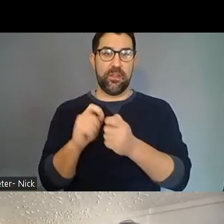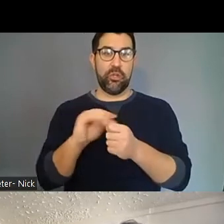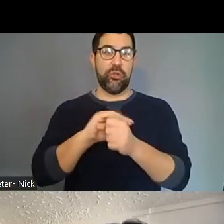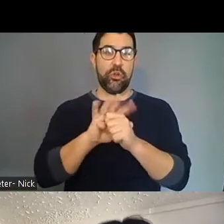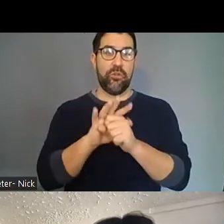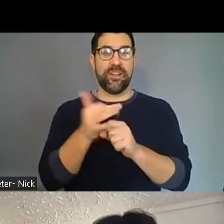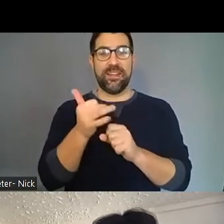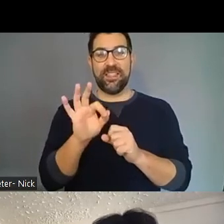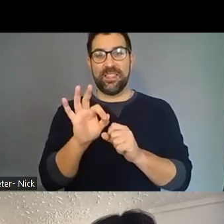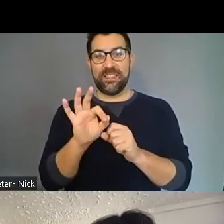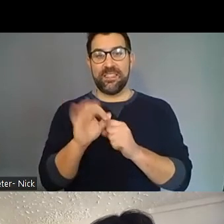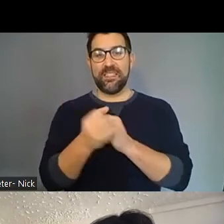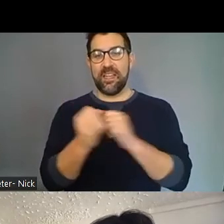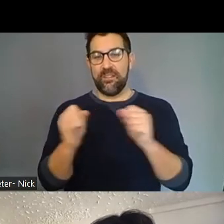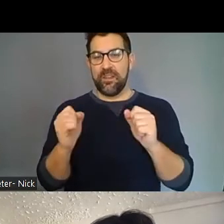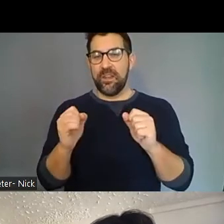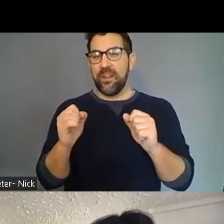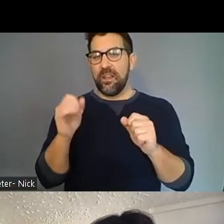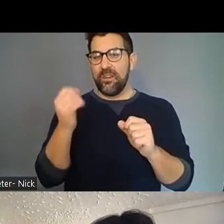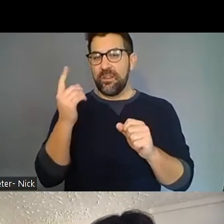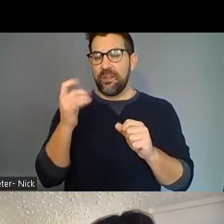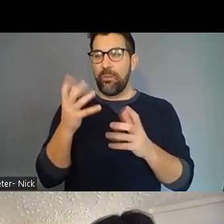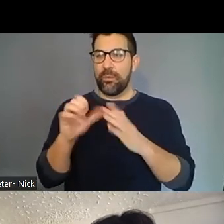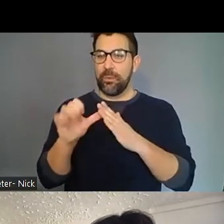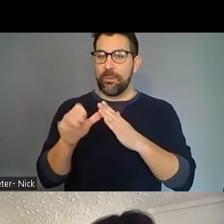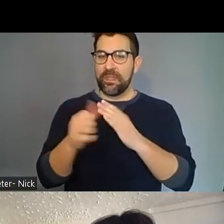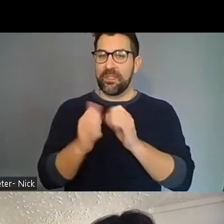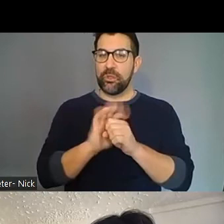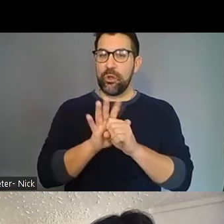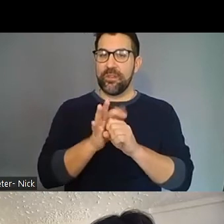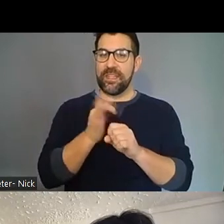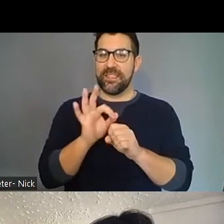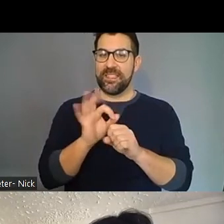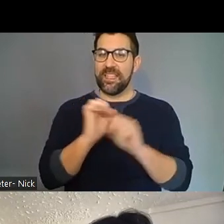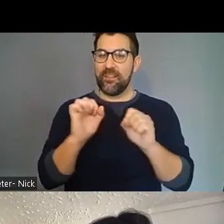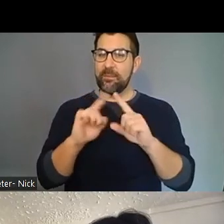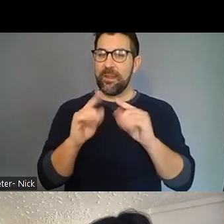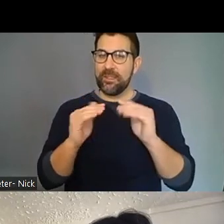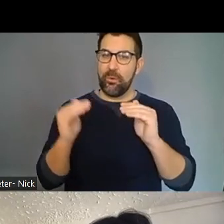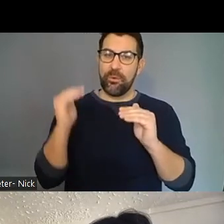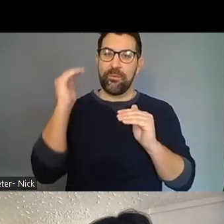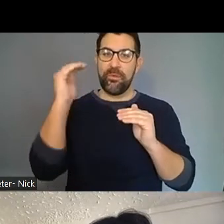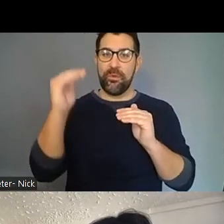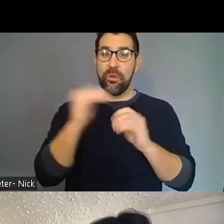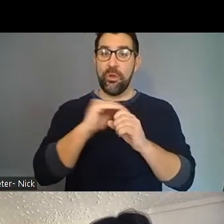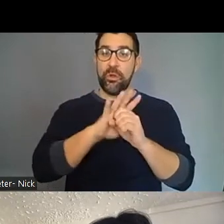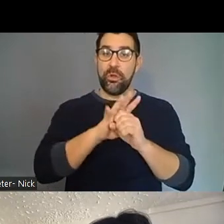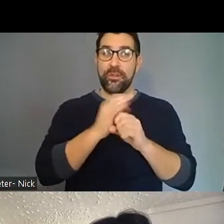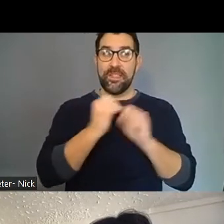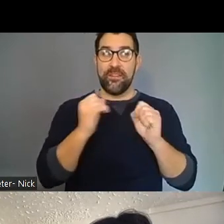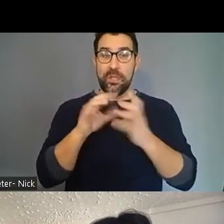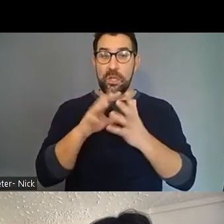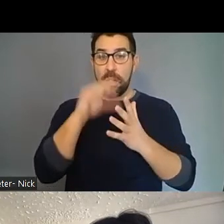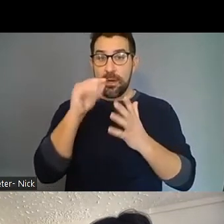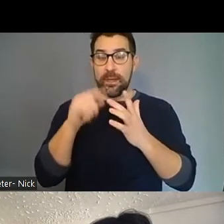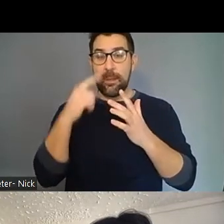COVID-19 safety. And that's what we made sure to like highlight, that it goes beyond that. It's about COVID safety learning. It's about mental